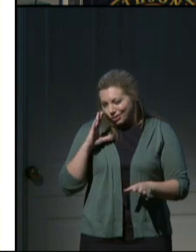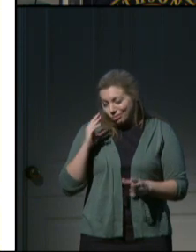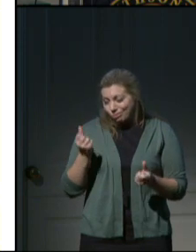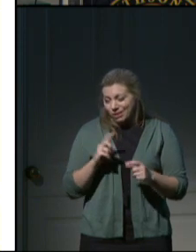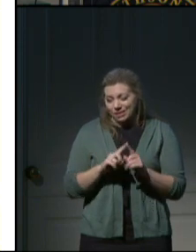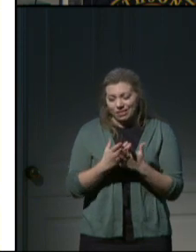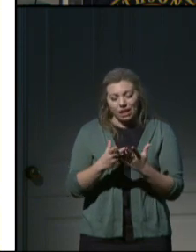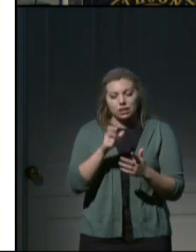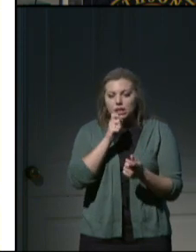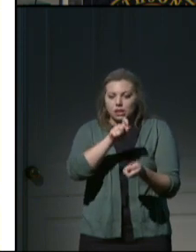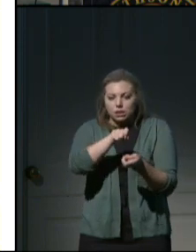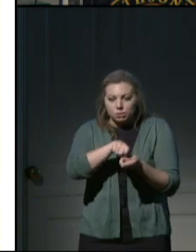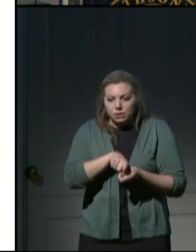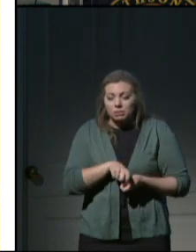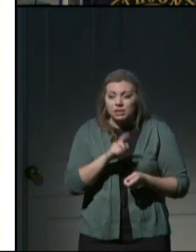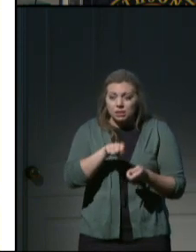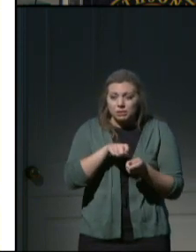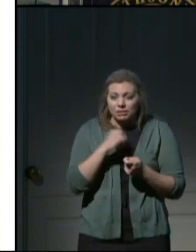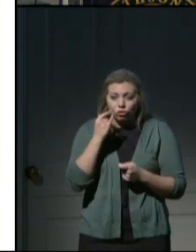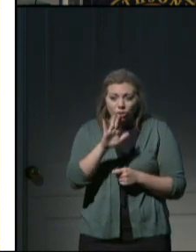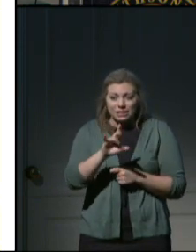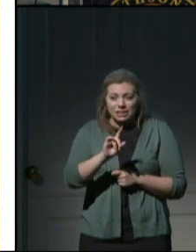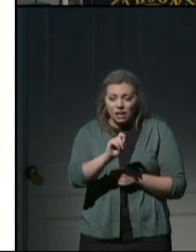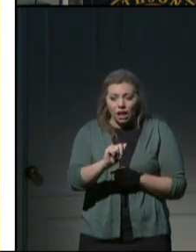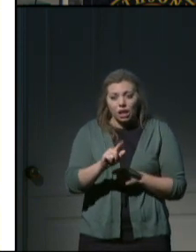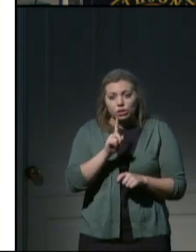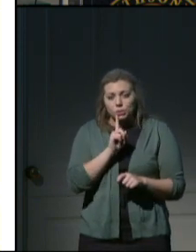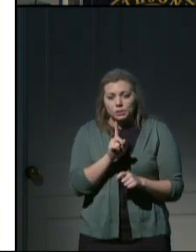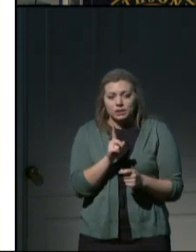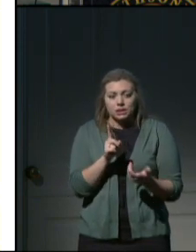very imprecise, especially if your data is